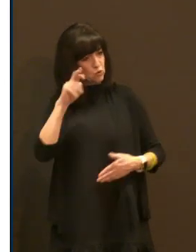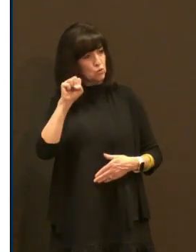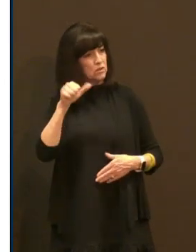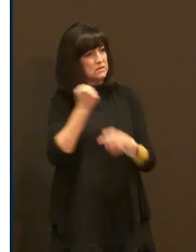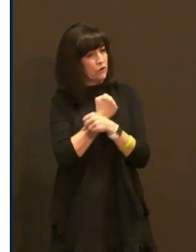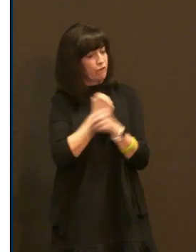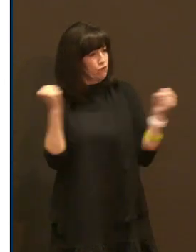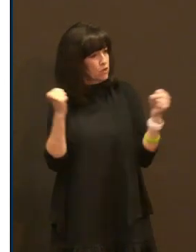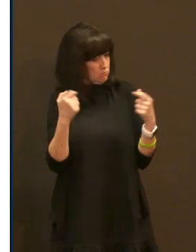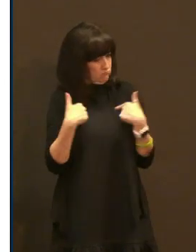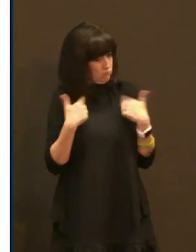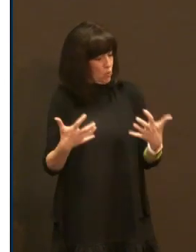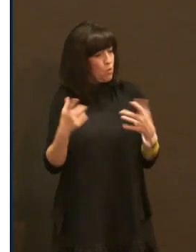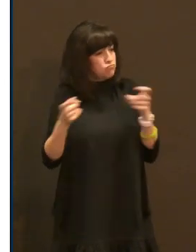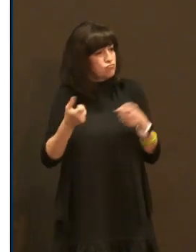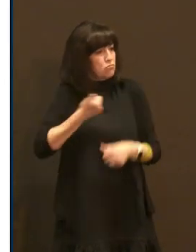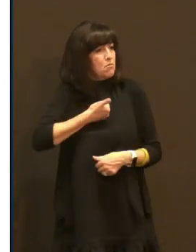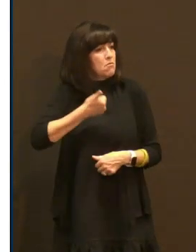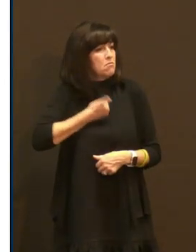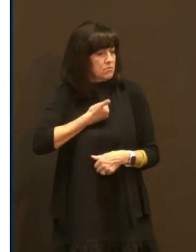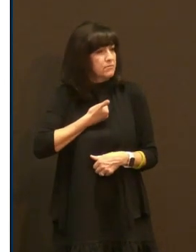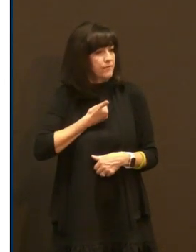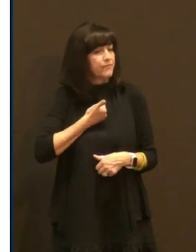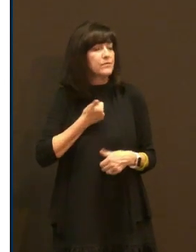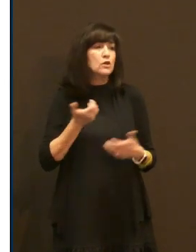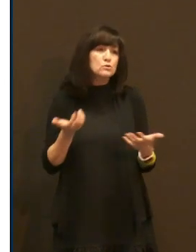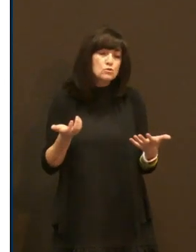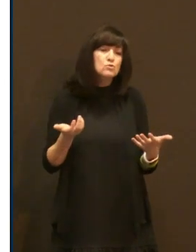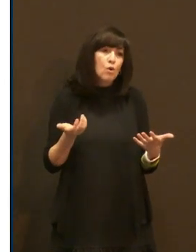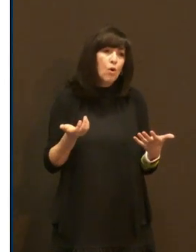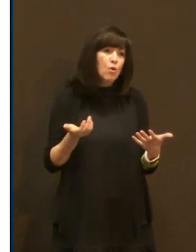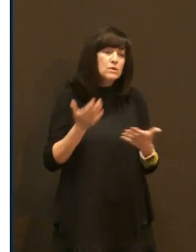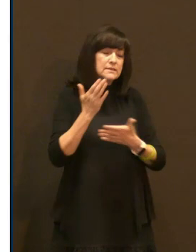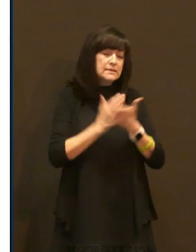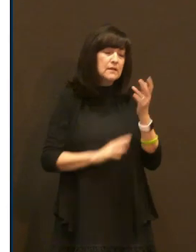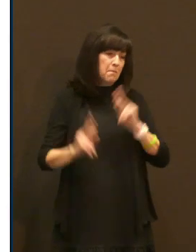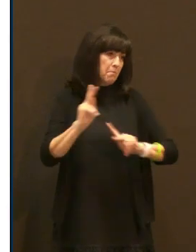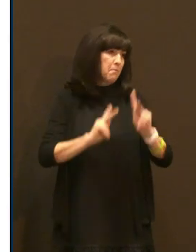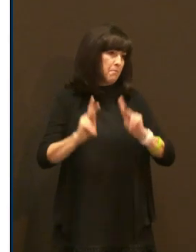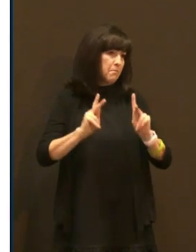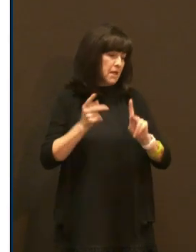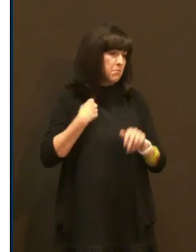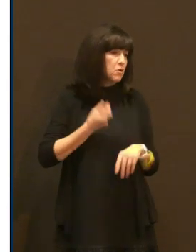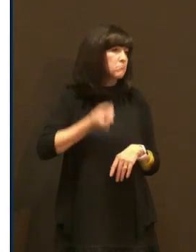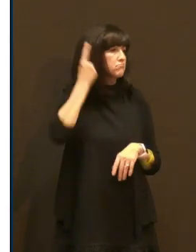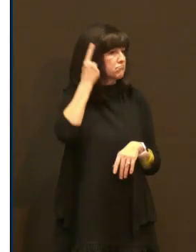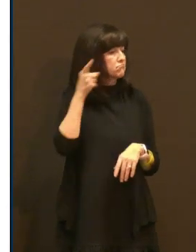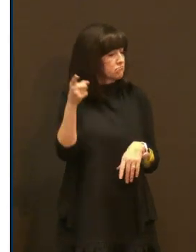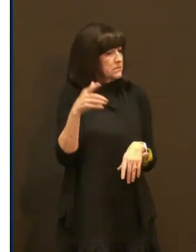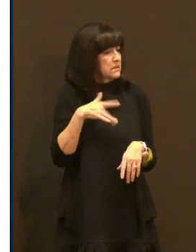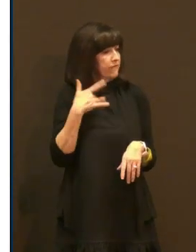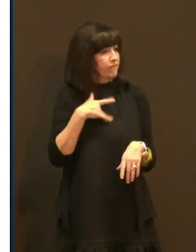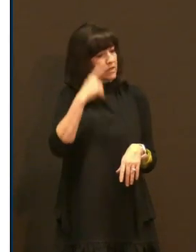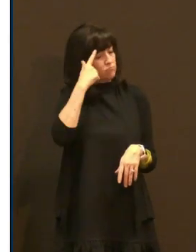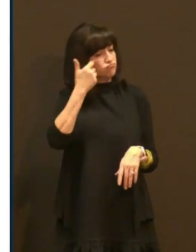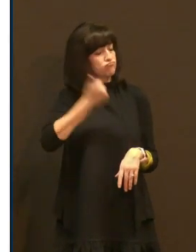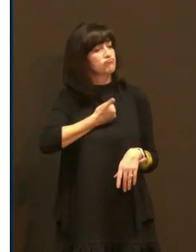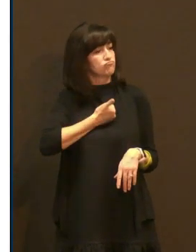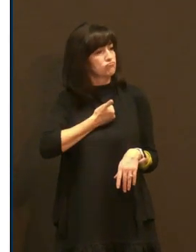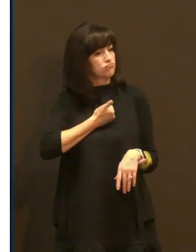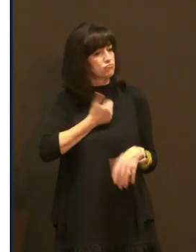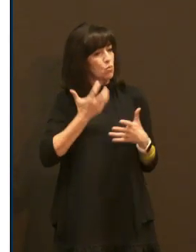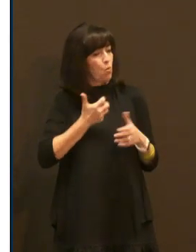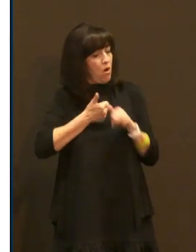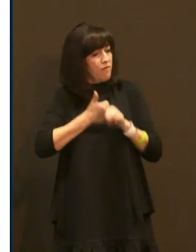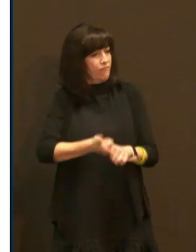their health and everyone else's. And that's lost often on folks. Folks think that they can do it on their own. And so it